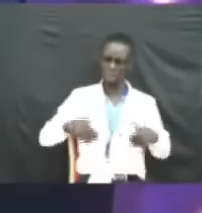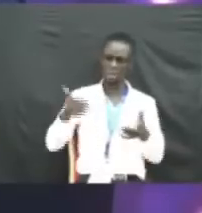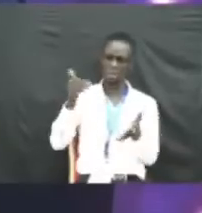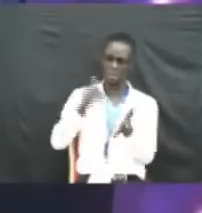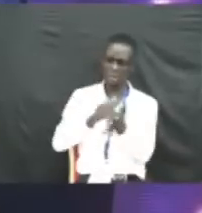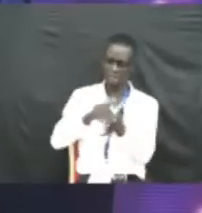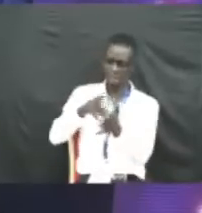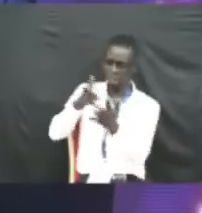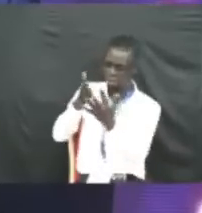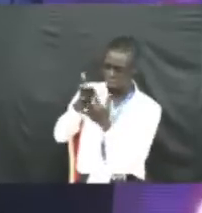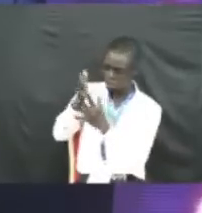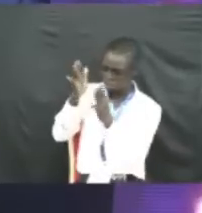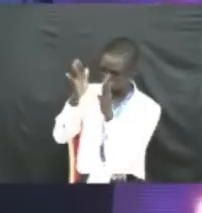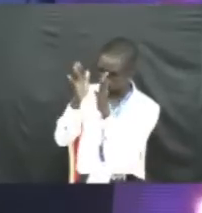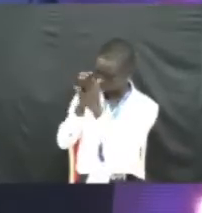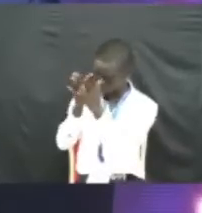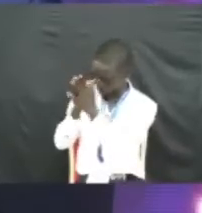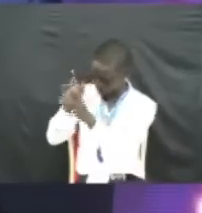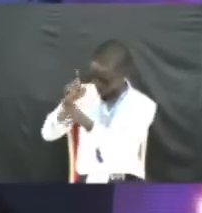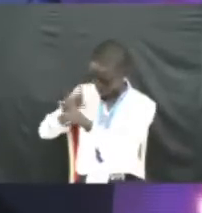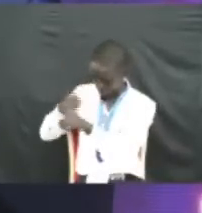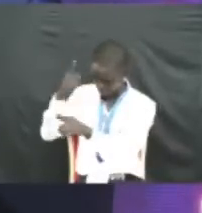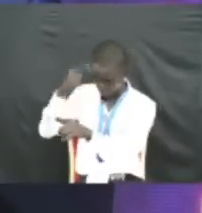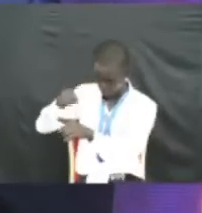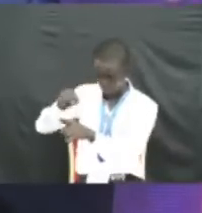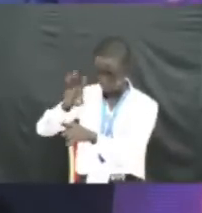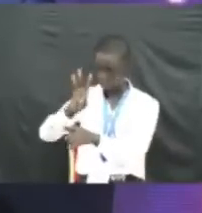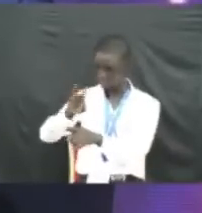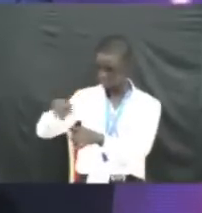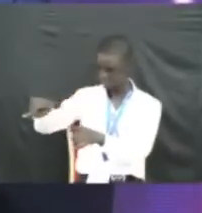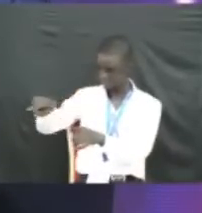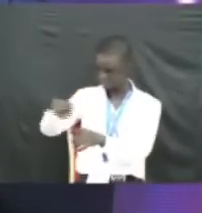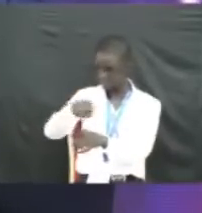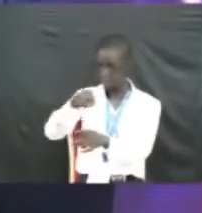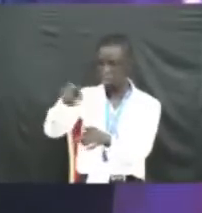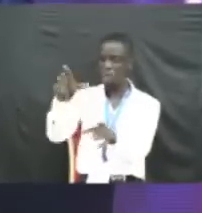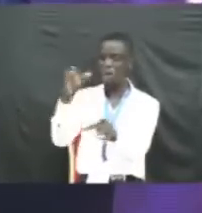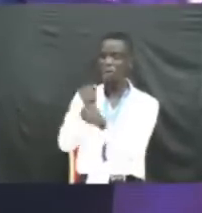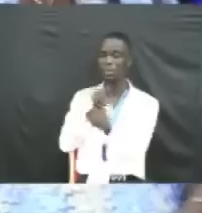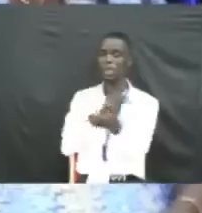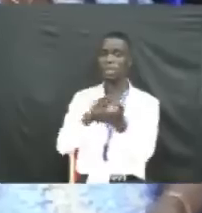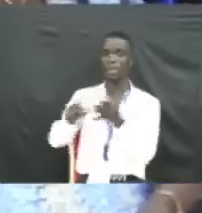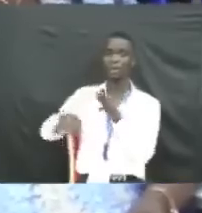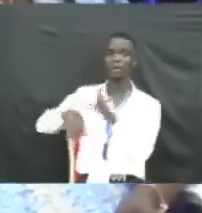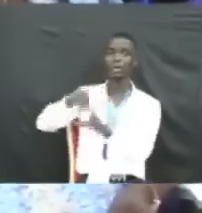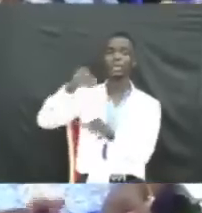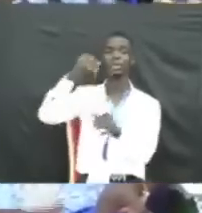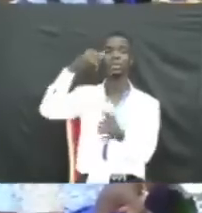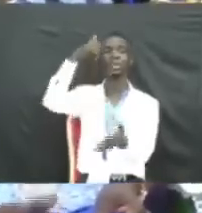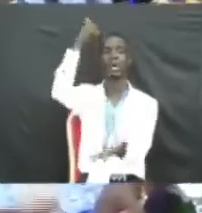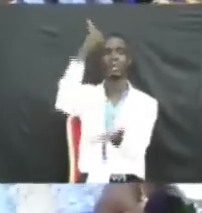prayer session for these escom were baptized with the Holy Spirit baptism